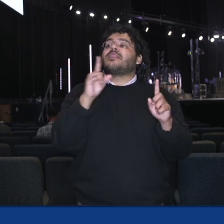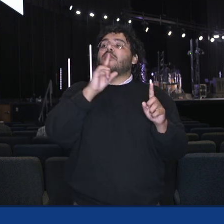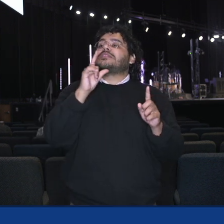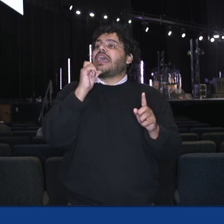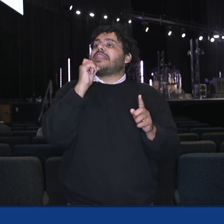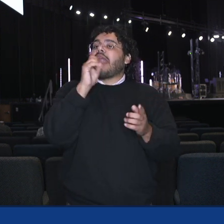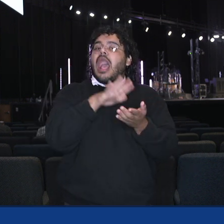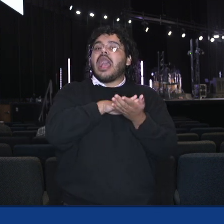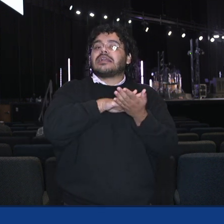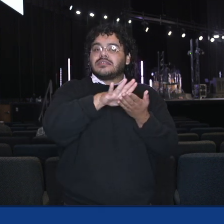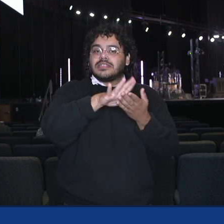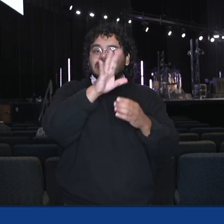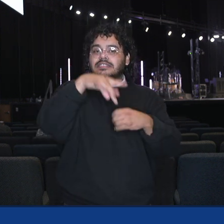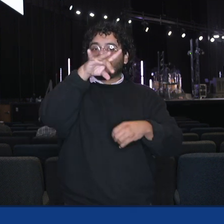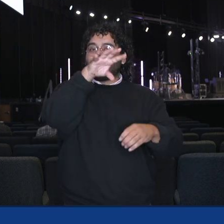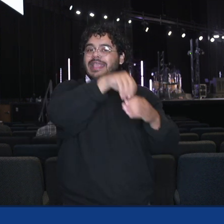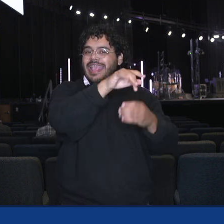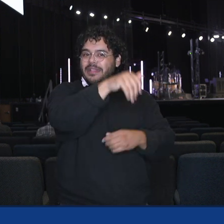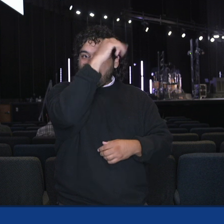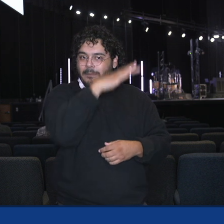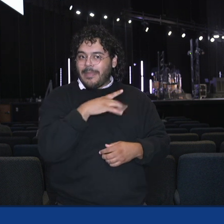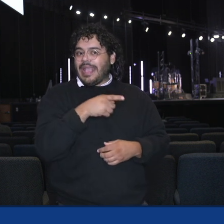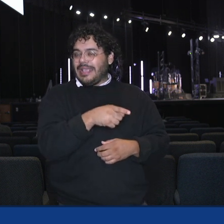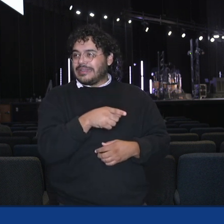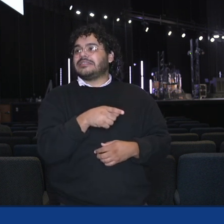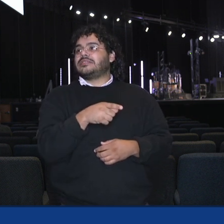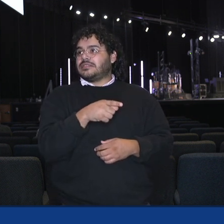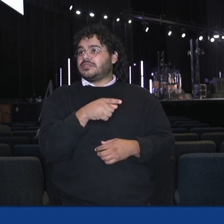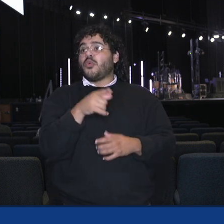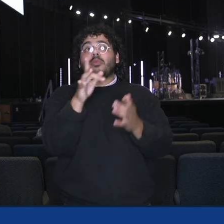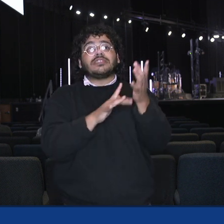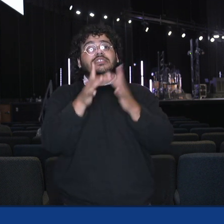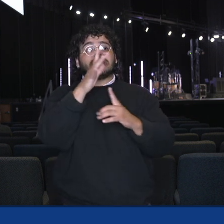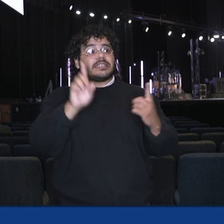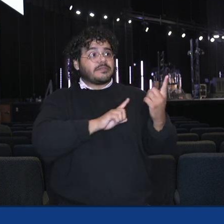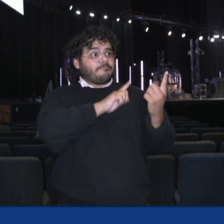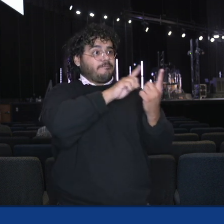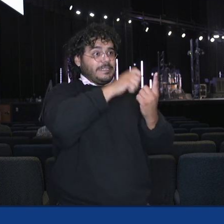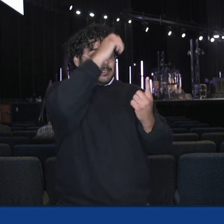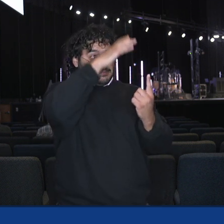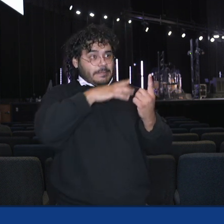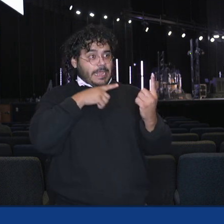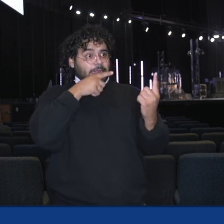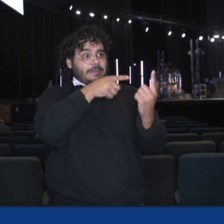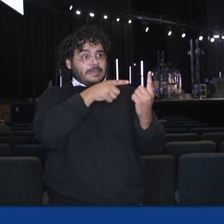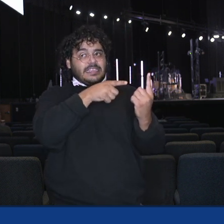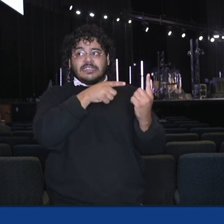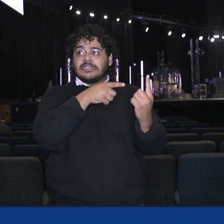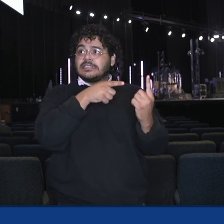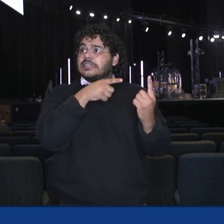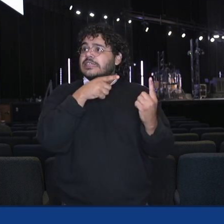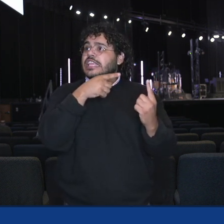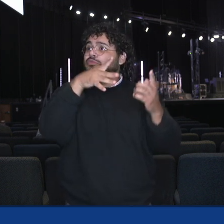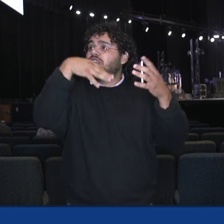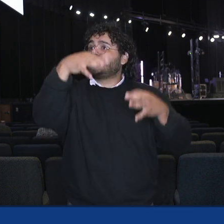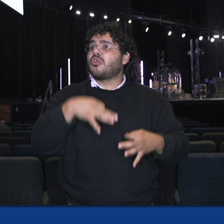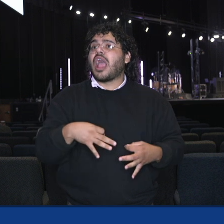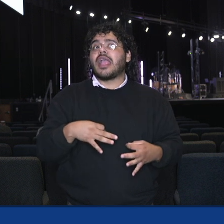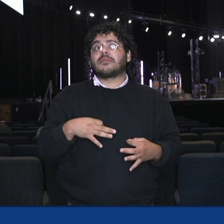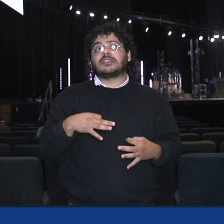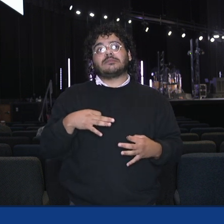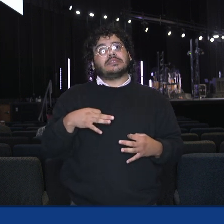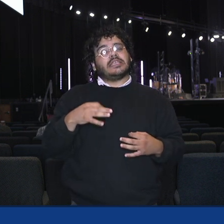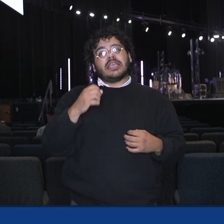comes across a man, and this man is described as being out of sorts, as